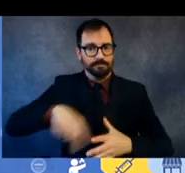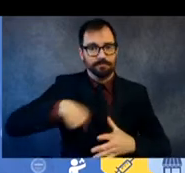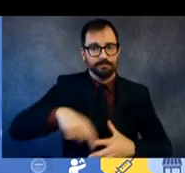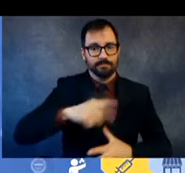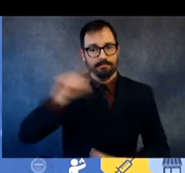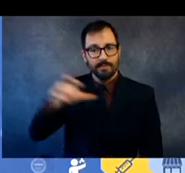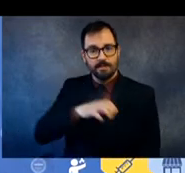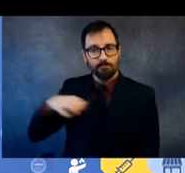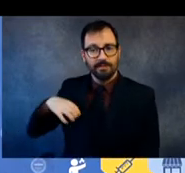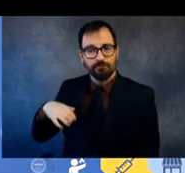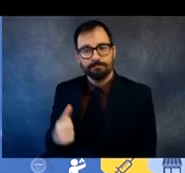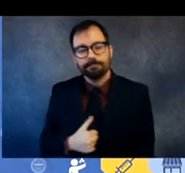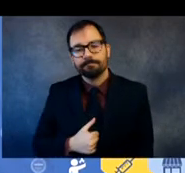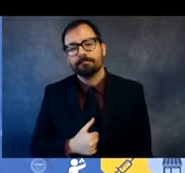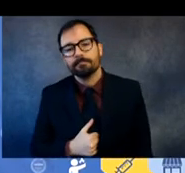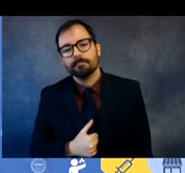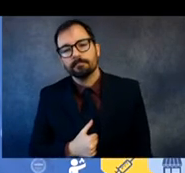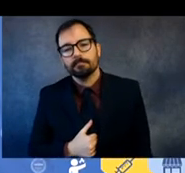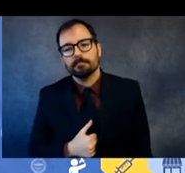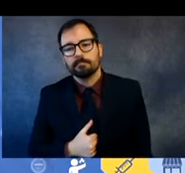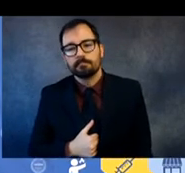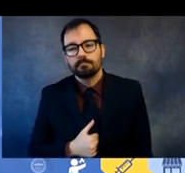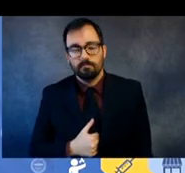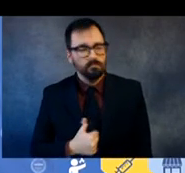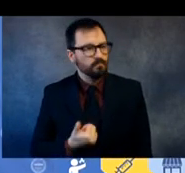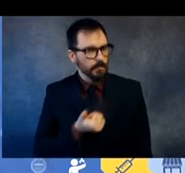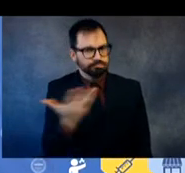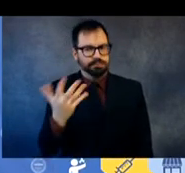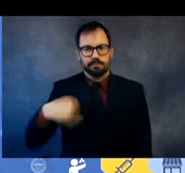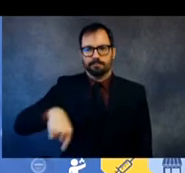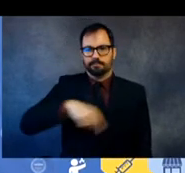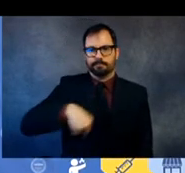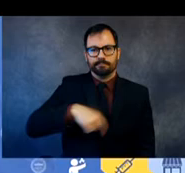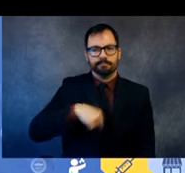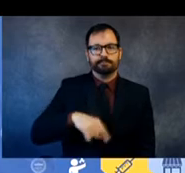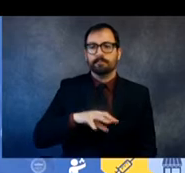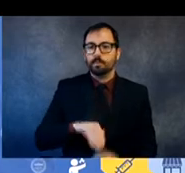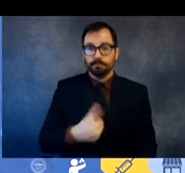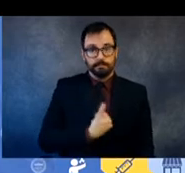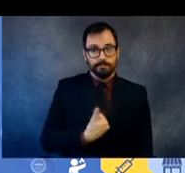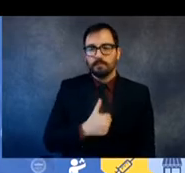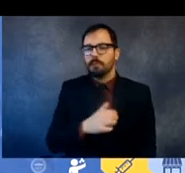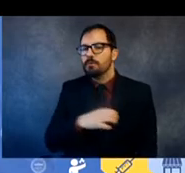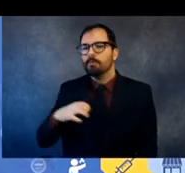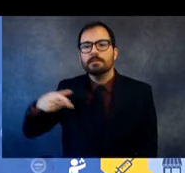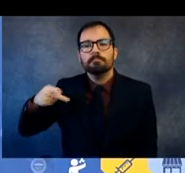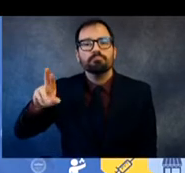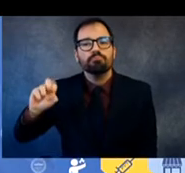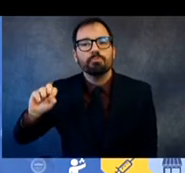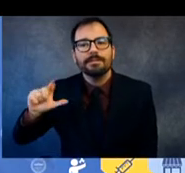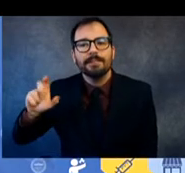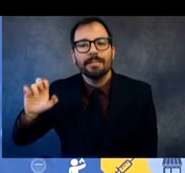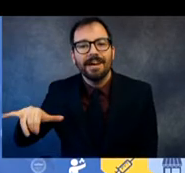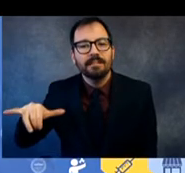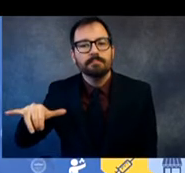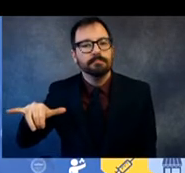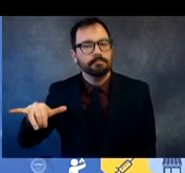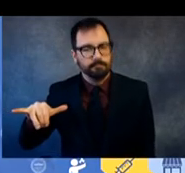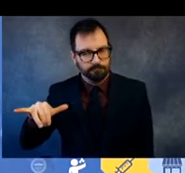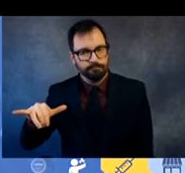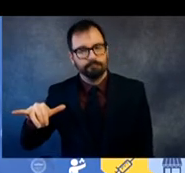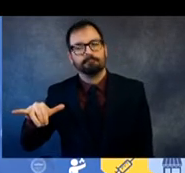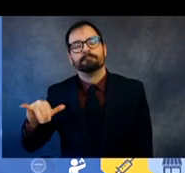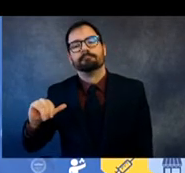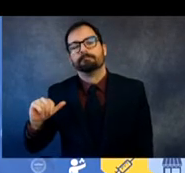and Congresswoman Presley, were on committees of jurisdiction. So when the funding bill went out